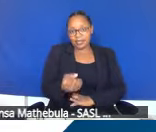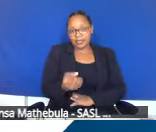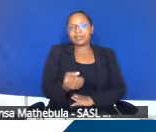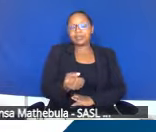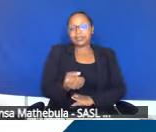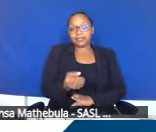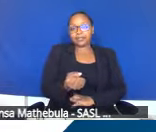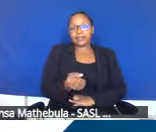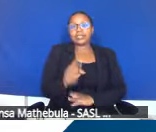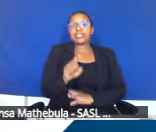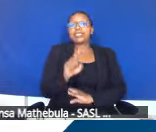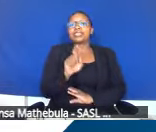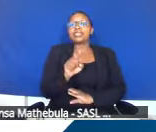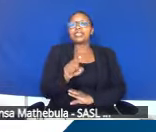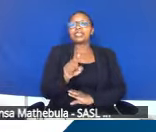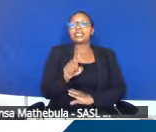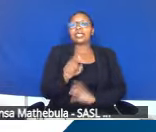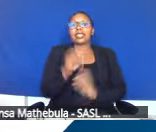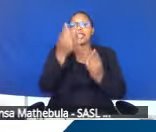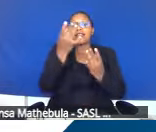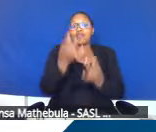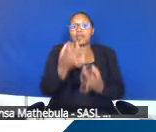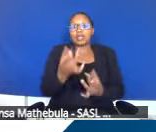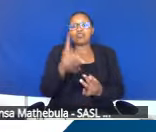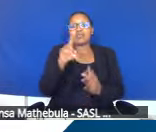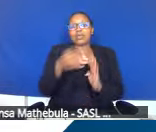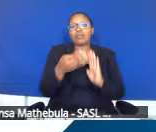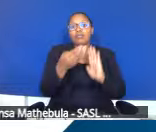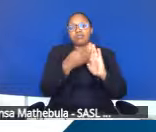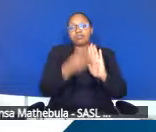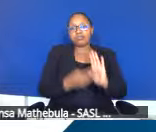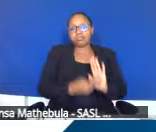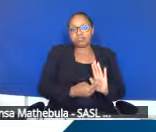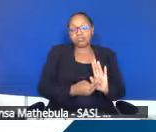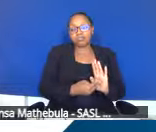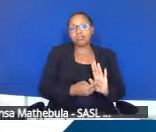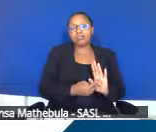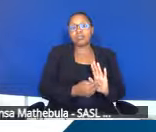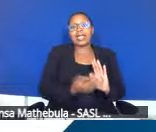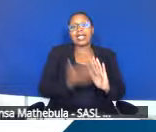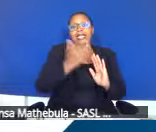That information must be there. Then,